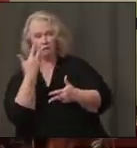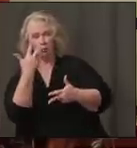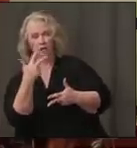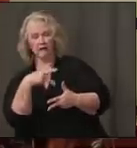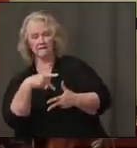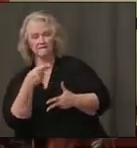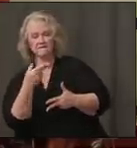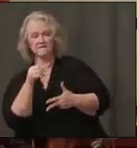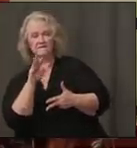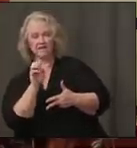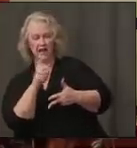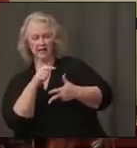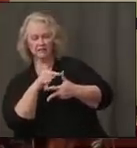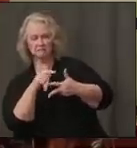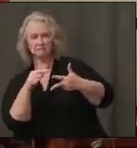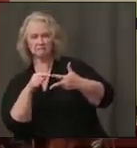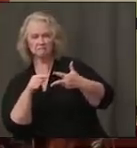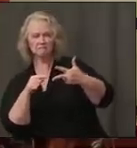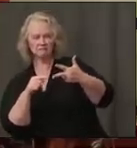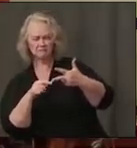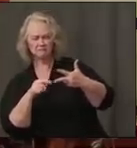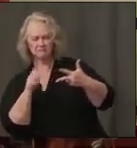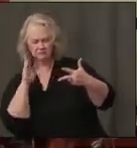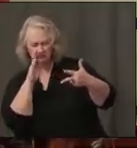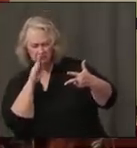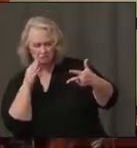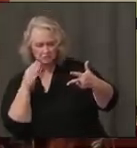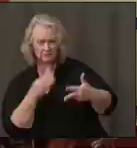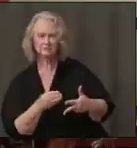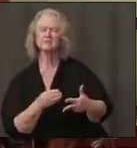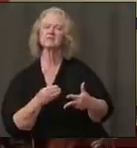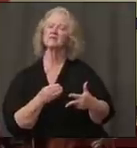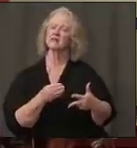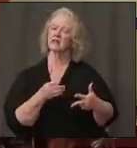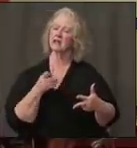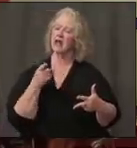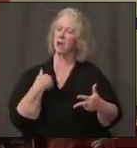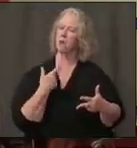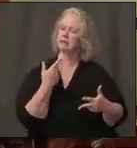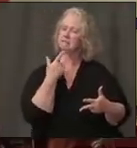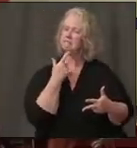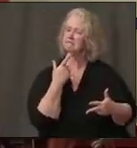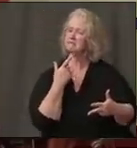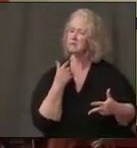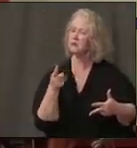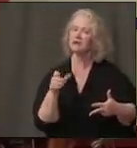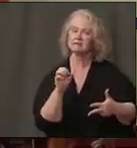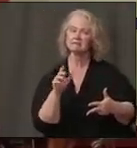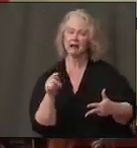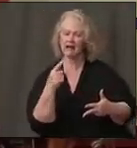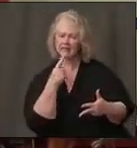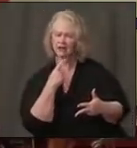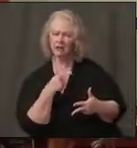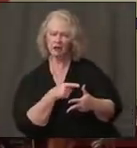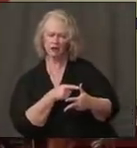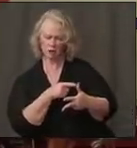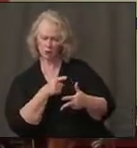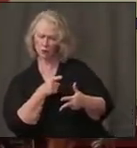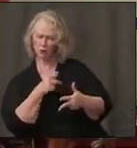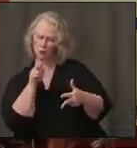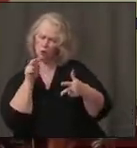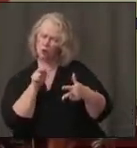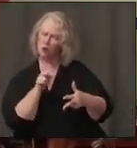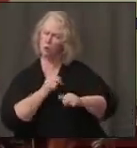project that does focus in, I think, to re-echo something that Scott Gottlieb said, protecting the vulnerable in